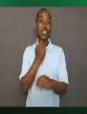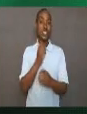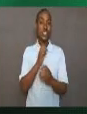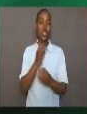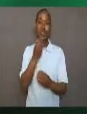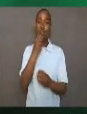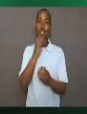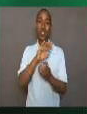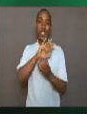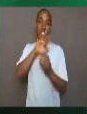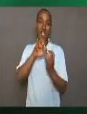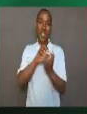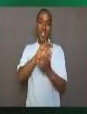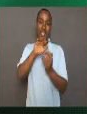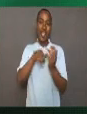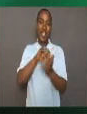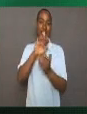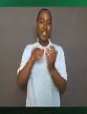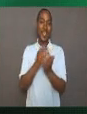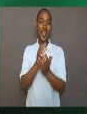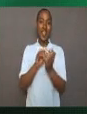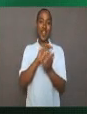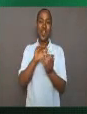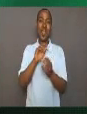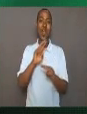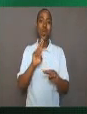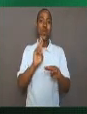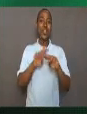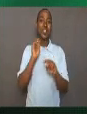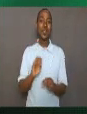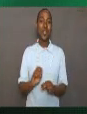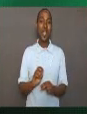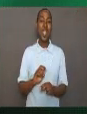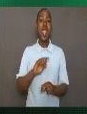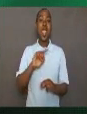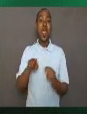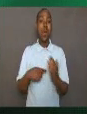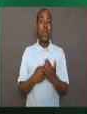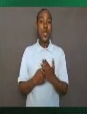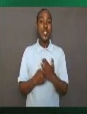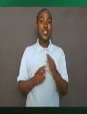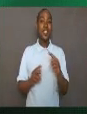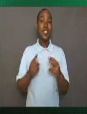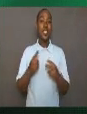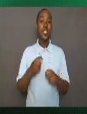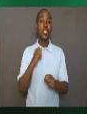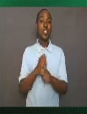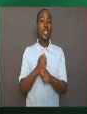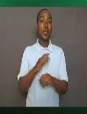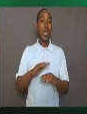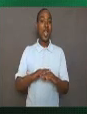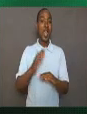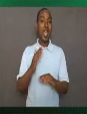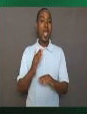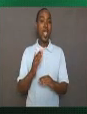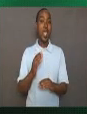bolus towards the throat. A reflex action temporarily shuts